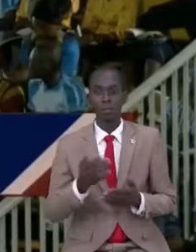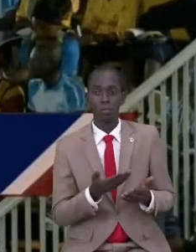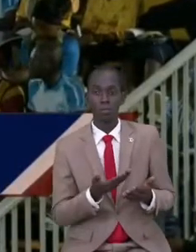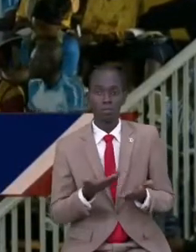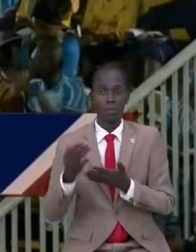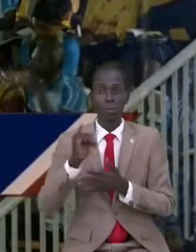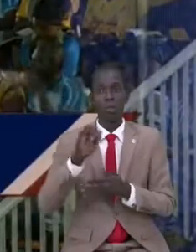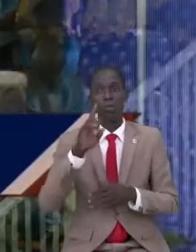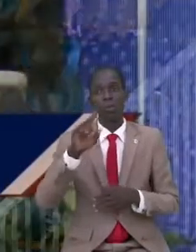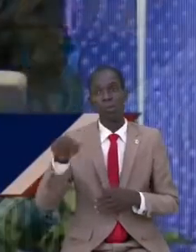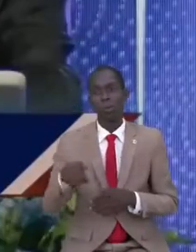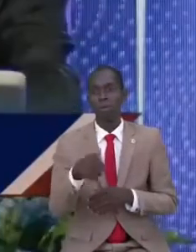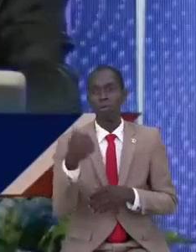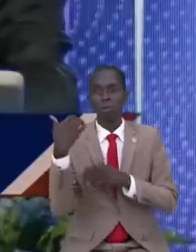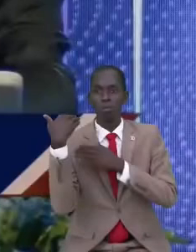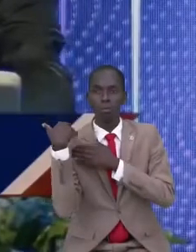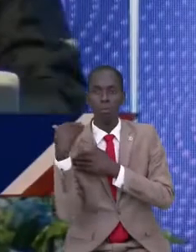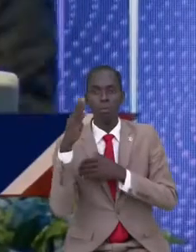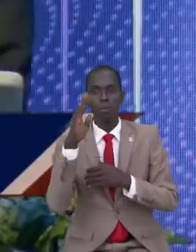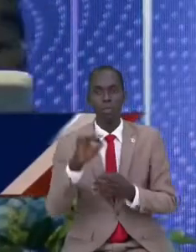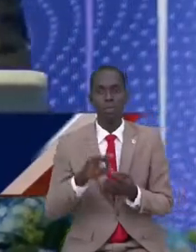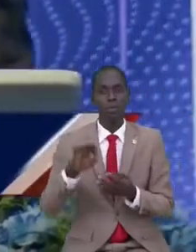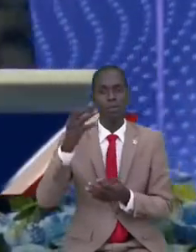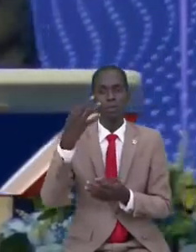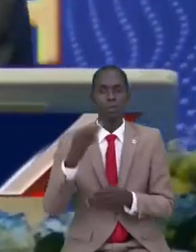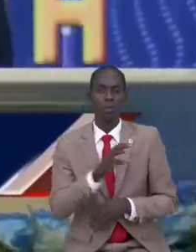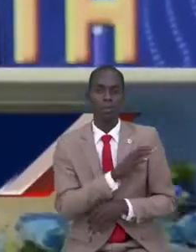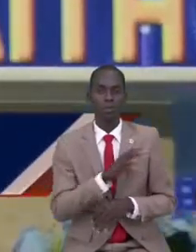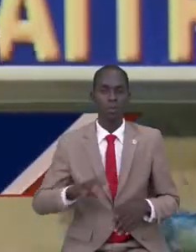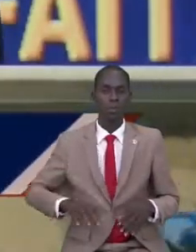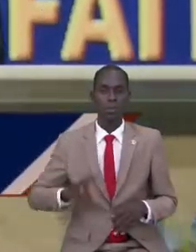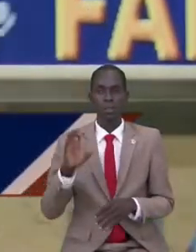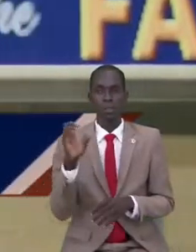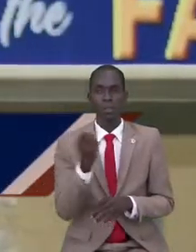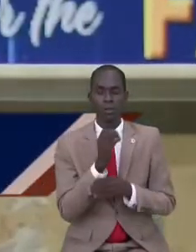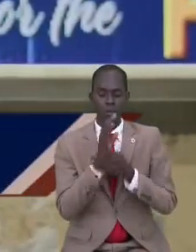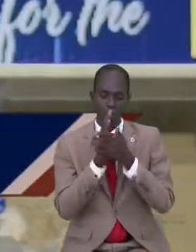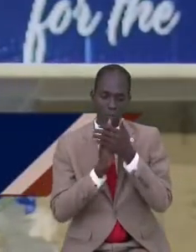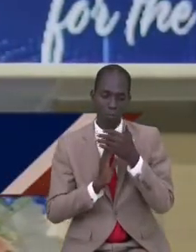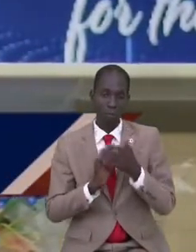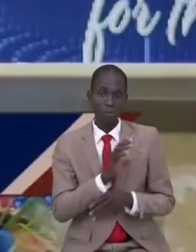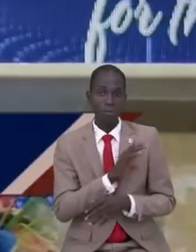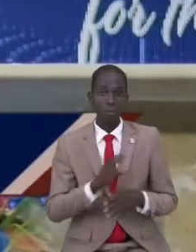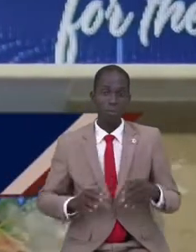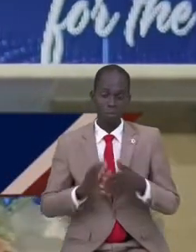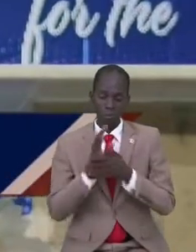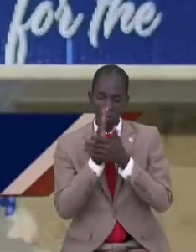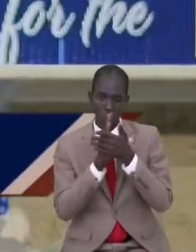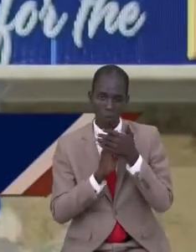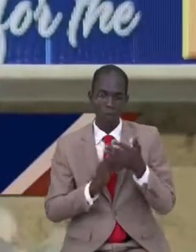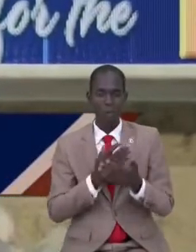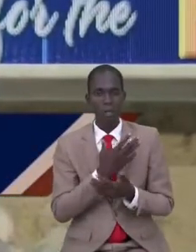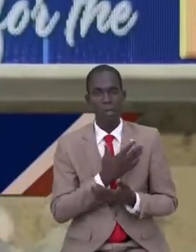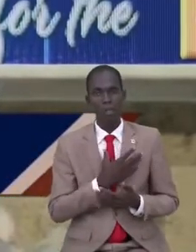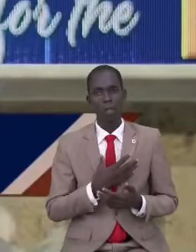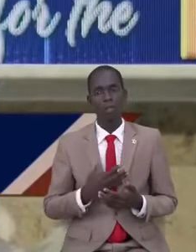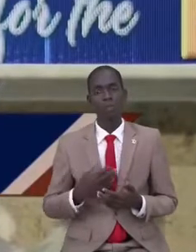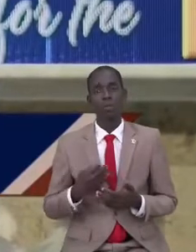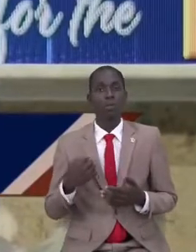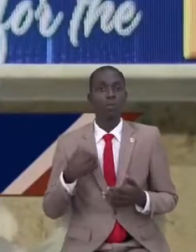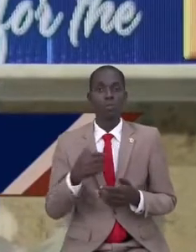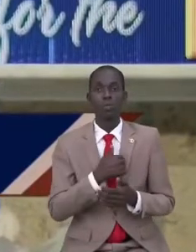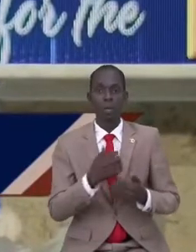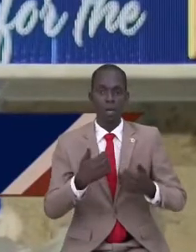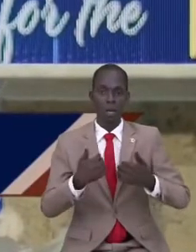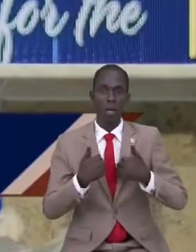of Christ's meekness. Christ, meek and lowly. We have his nature.